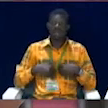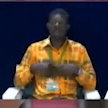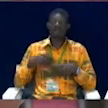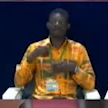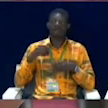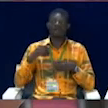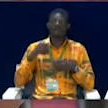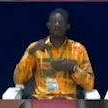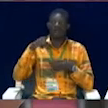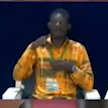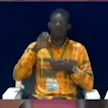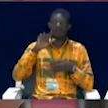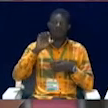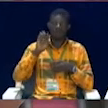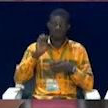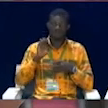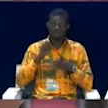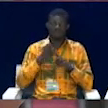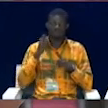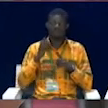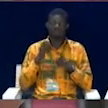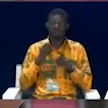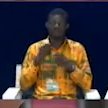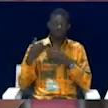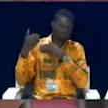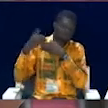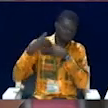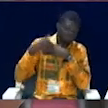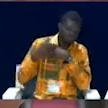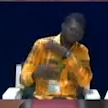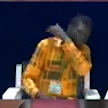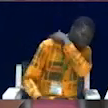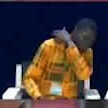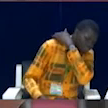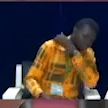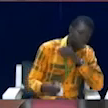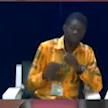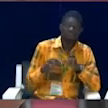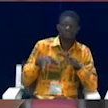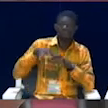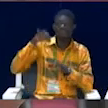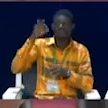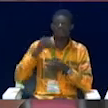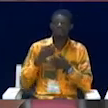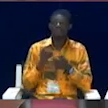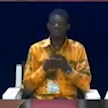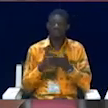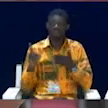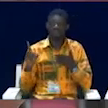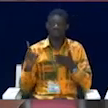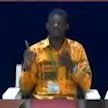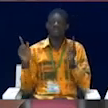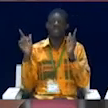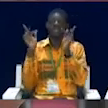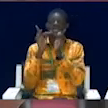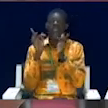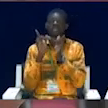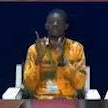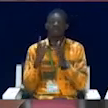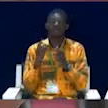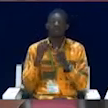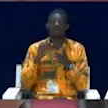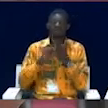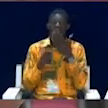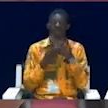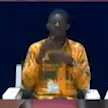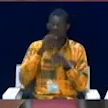out of a healed wound on his back. During the special divine encounter program, when Daddy